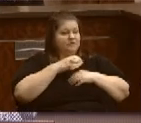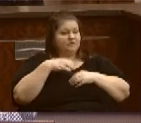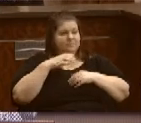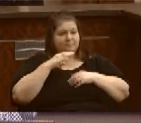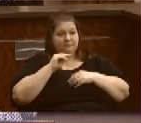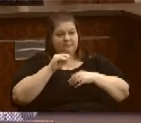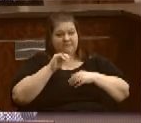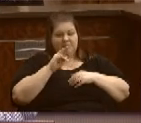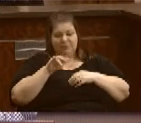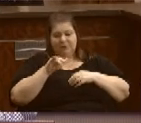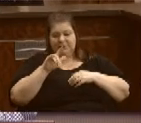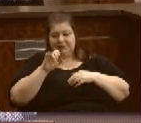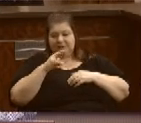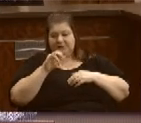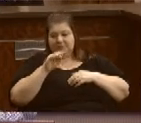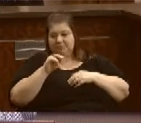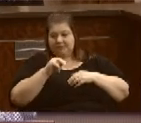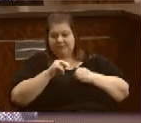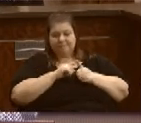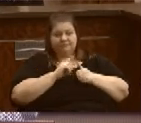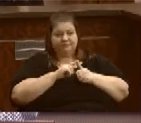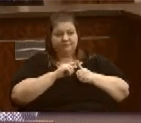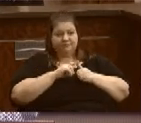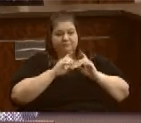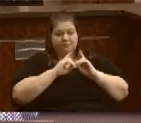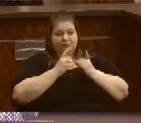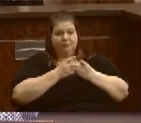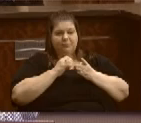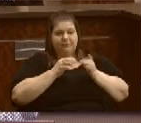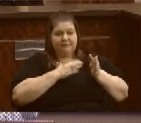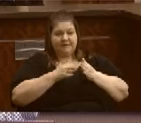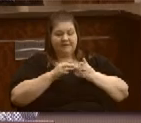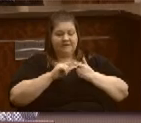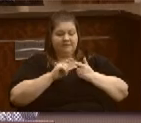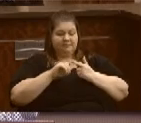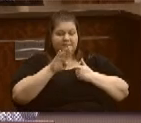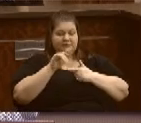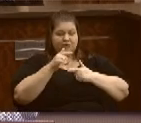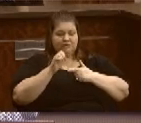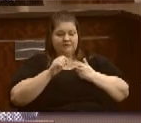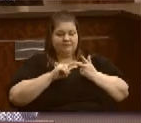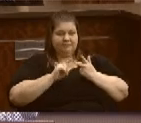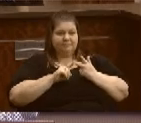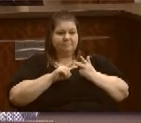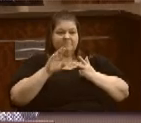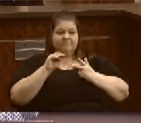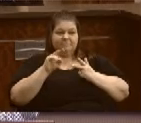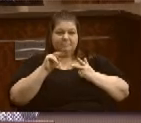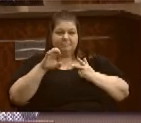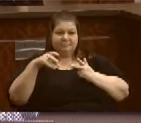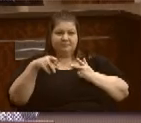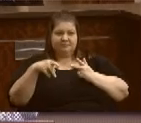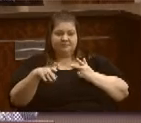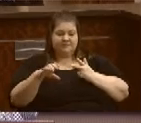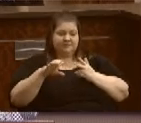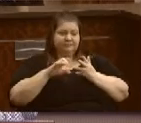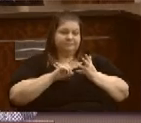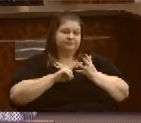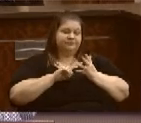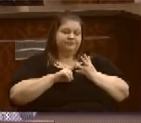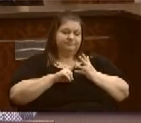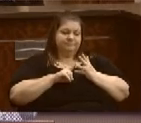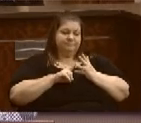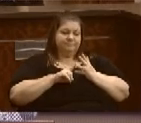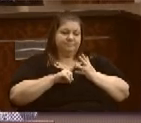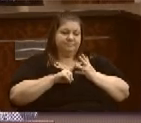A. Lehman, Maryland Department of Planning, Baltimore Gas and Electric, Maryland National Capital Park and Planning Commission,